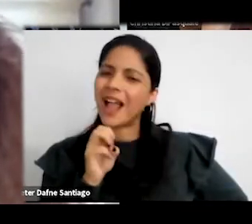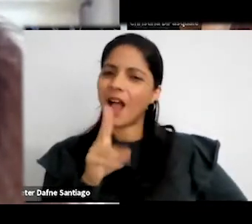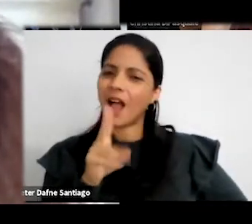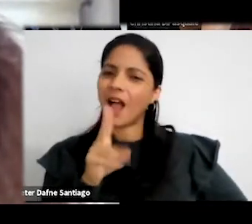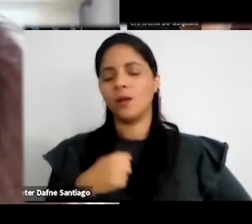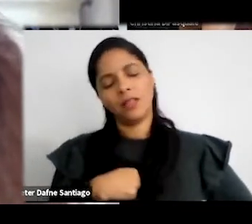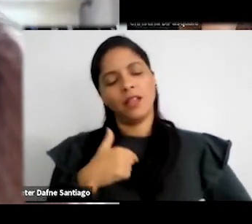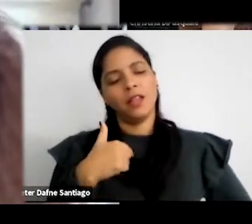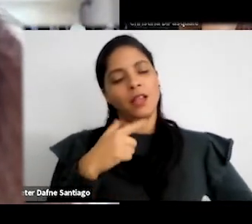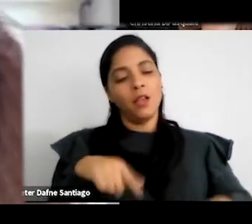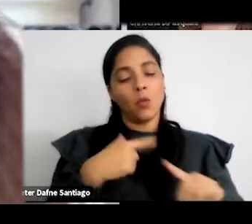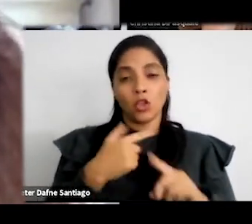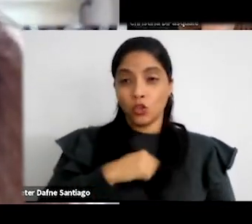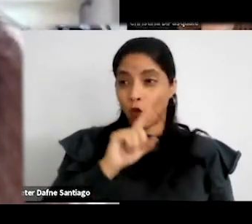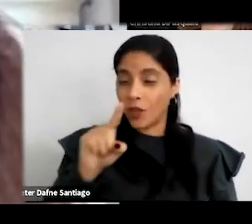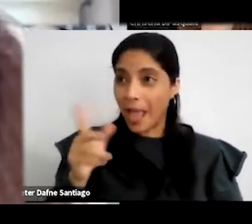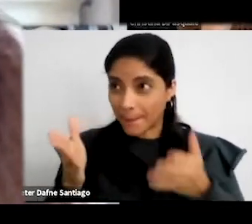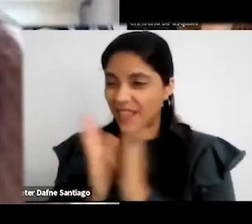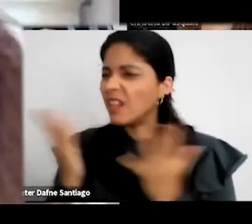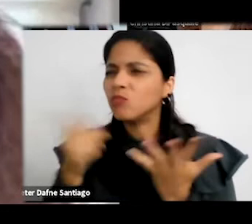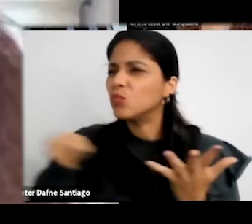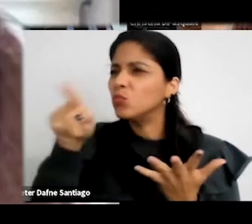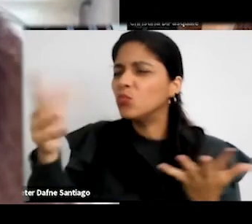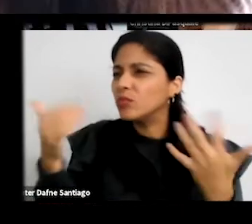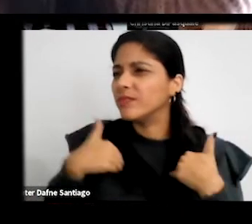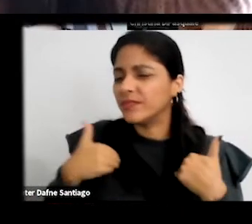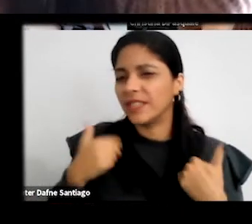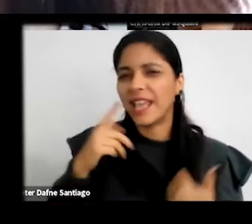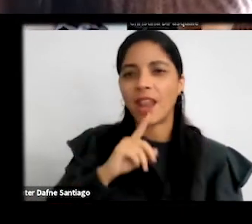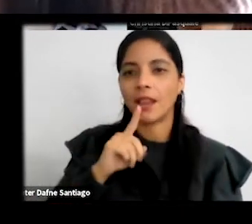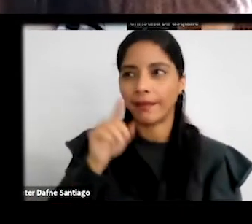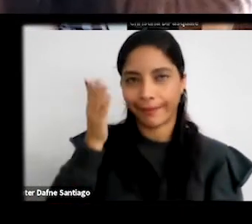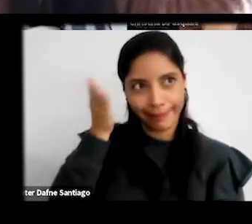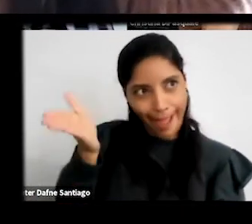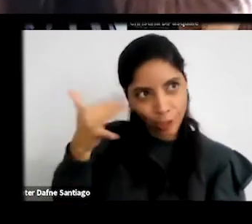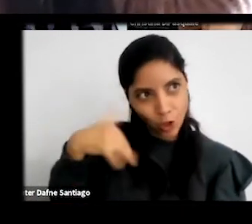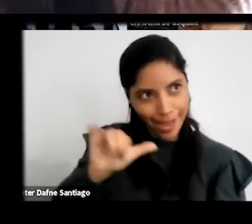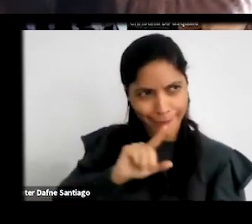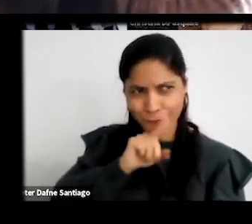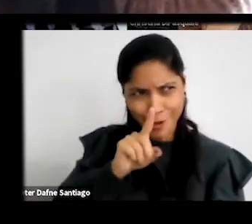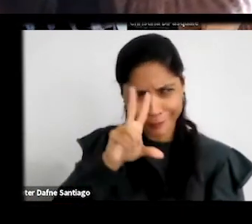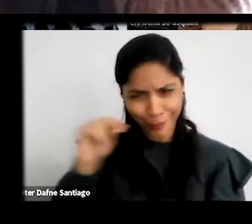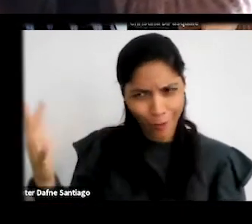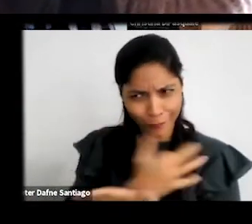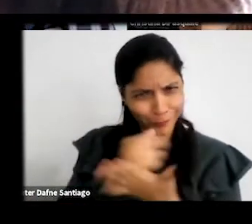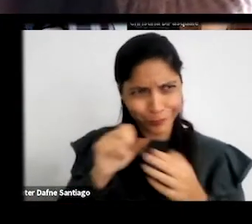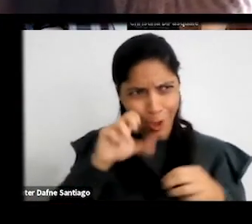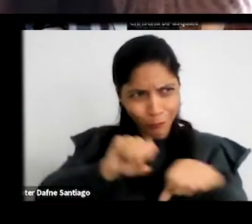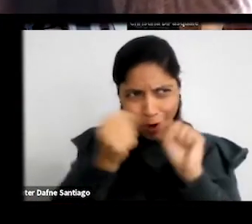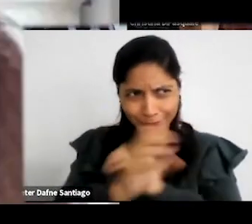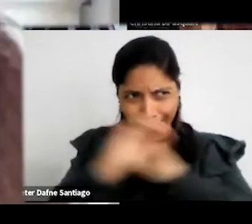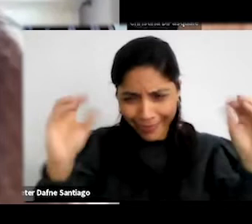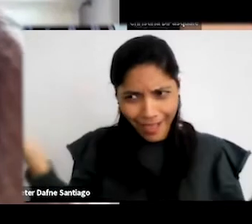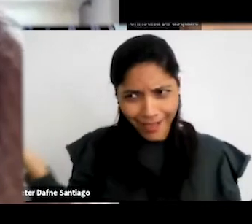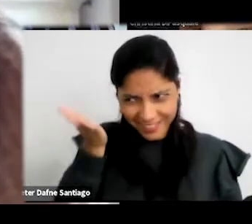of Realidades, it was in there, not erased. There you go. So I told AAP about it, the